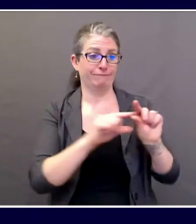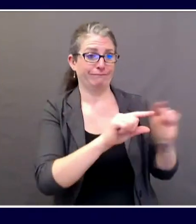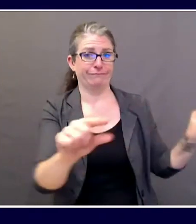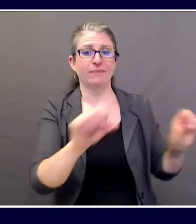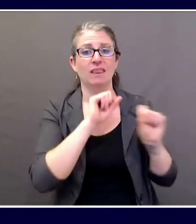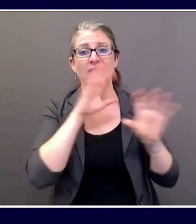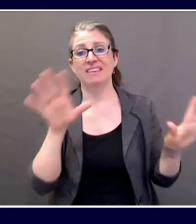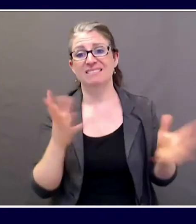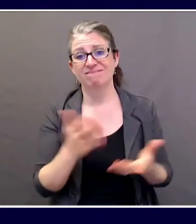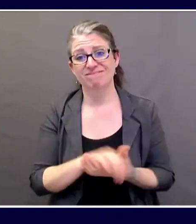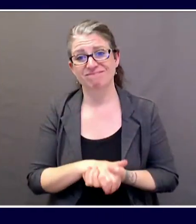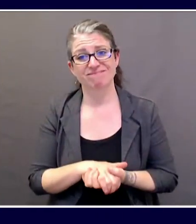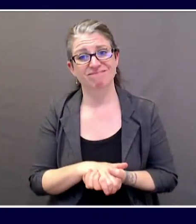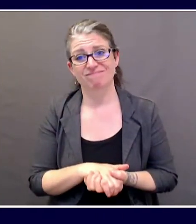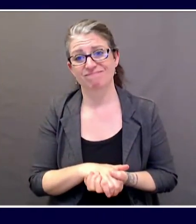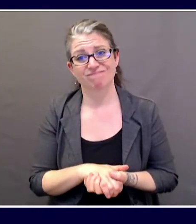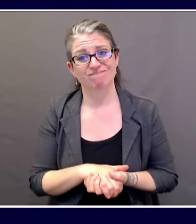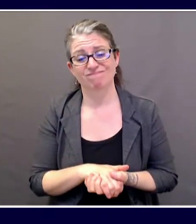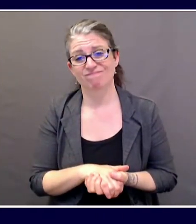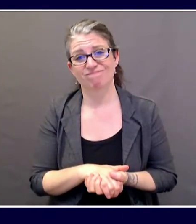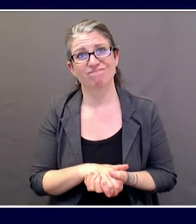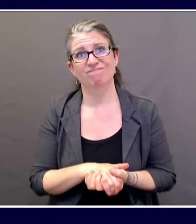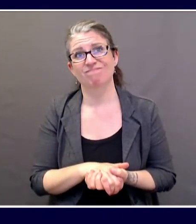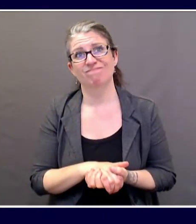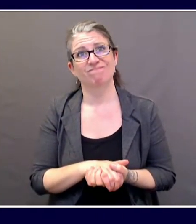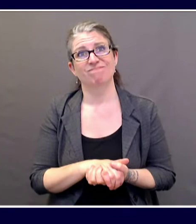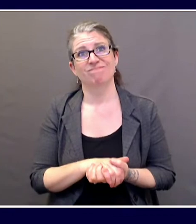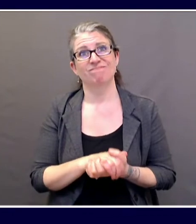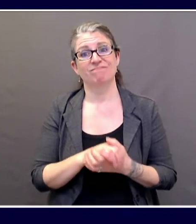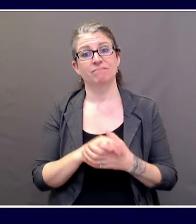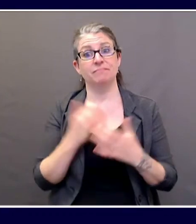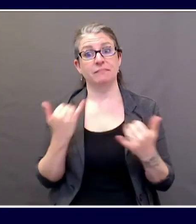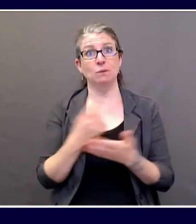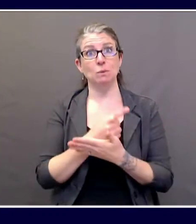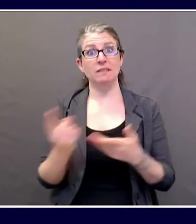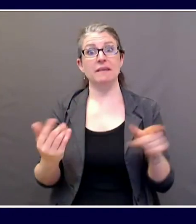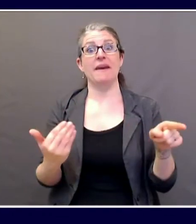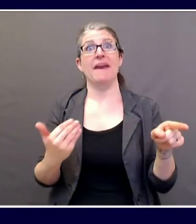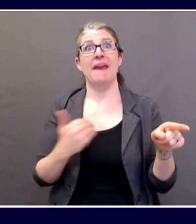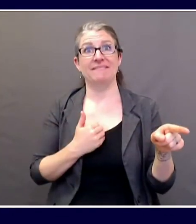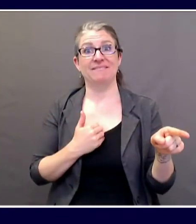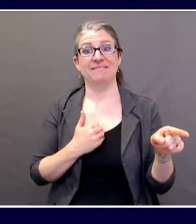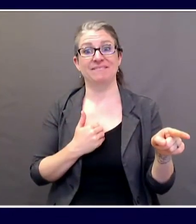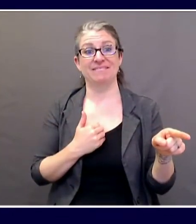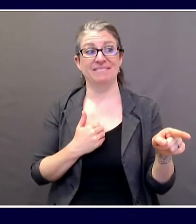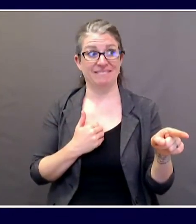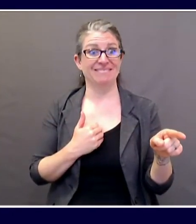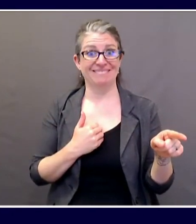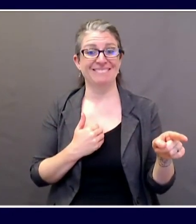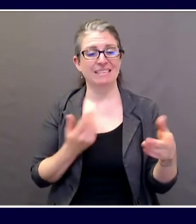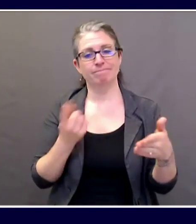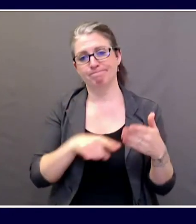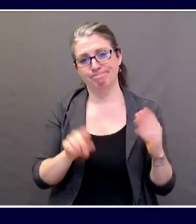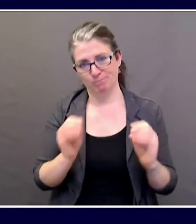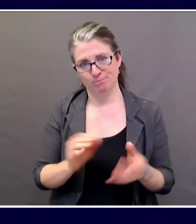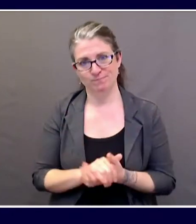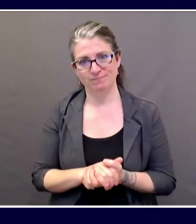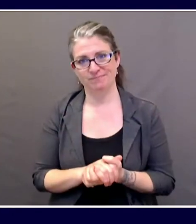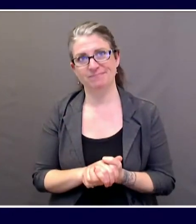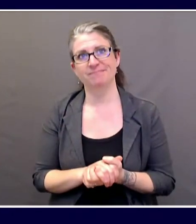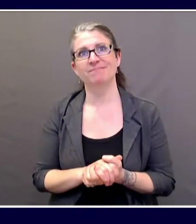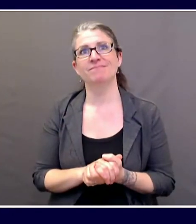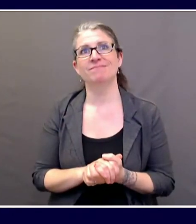of groups that got vaccine this week for whom we don't have the supply next week. That included, unfortunately, independent